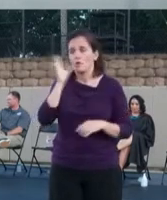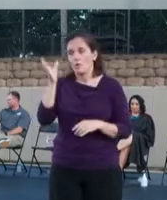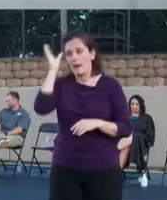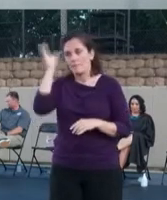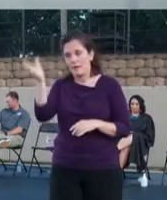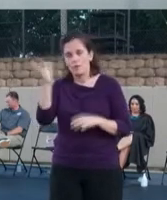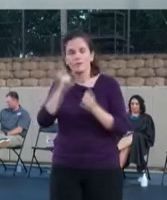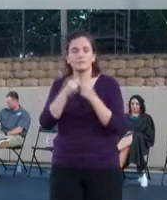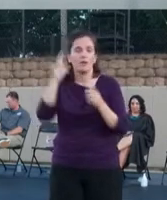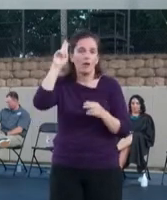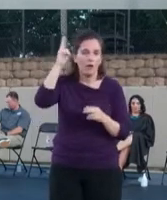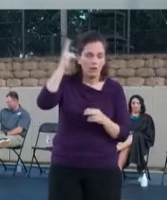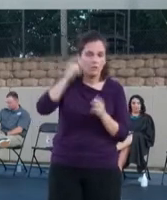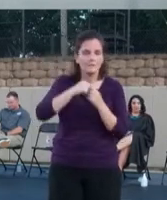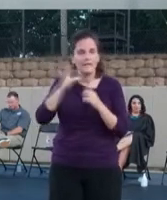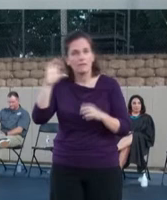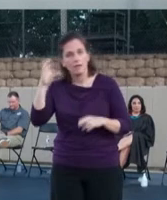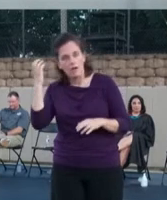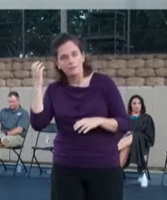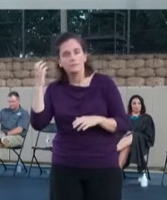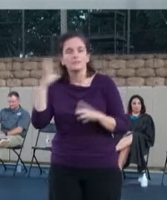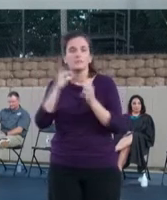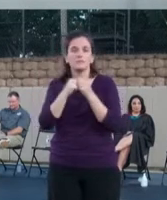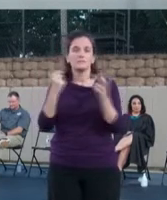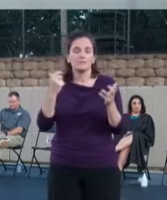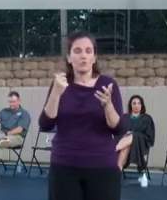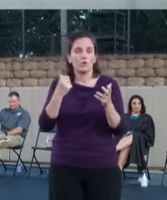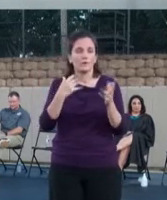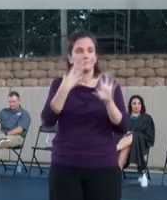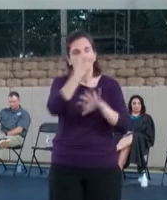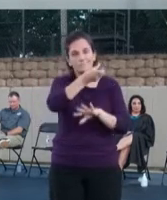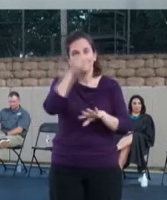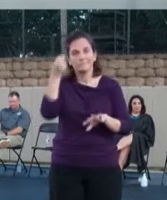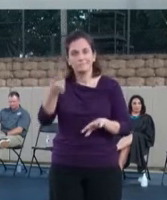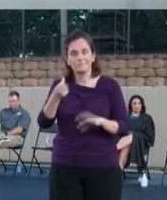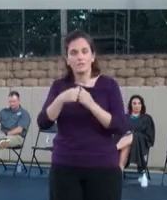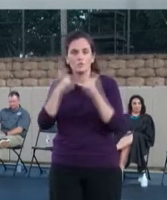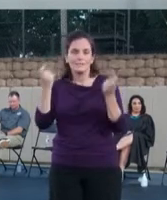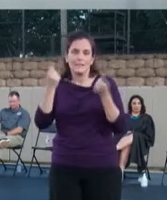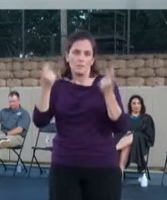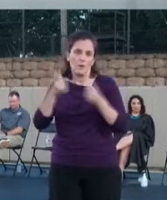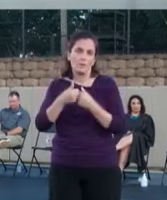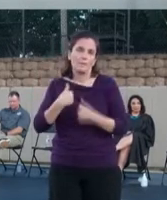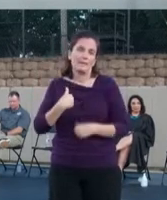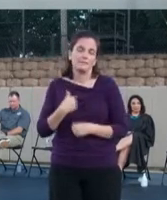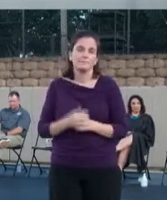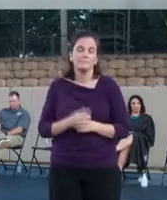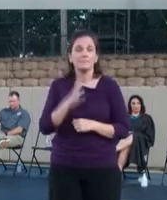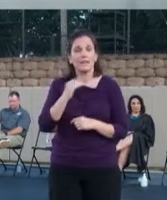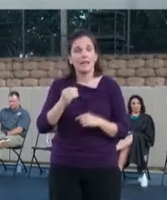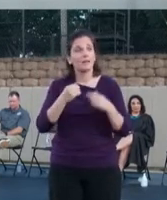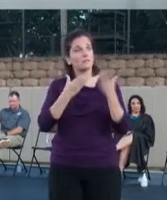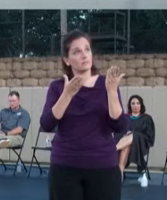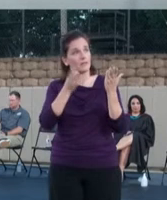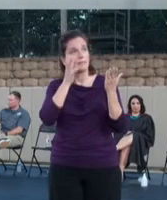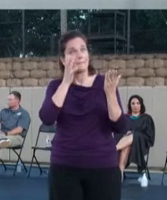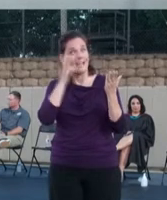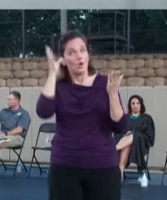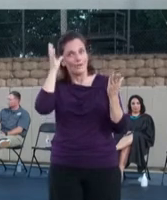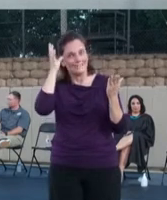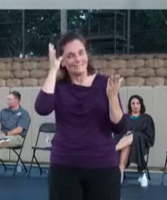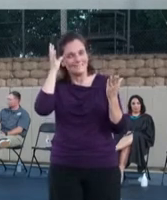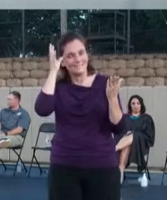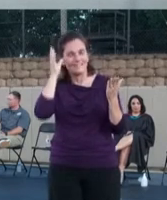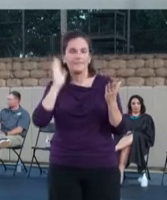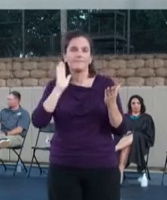and cousins, for taking time out of your busy lives to celebrate with me, and to my parents, finally, for